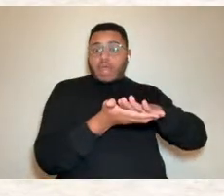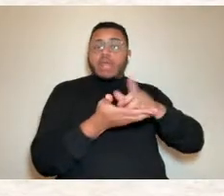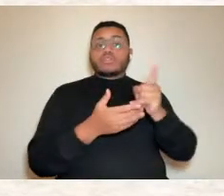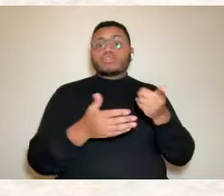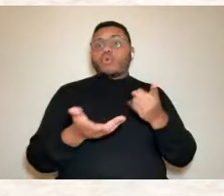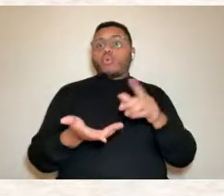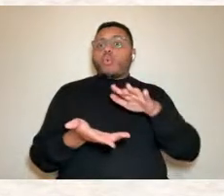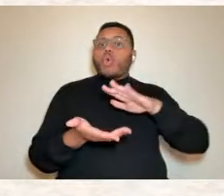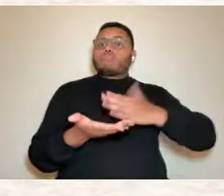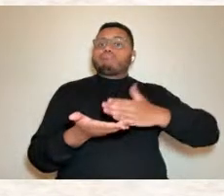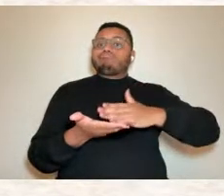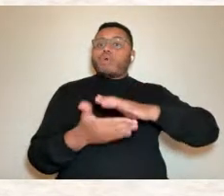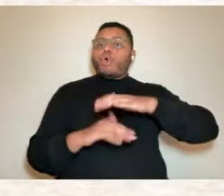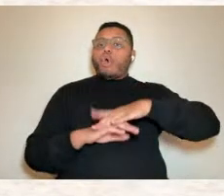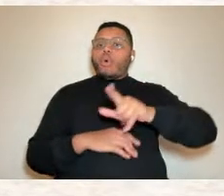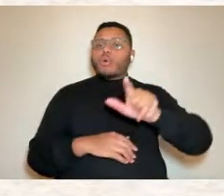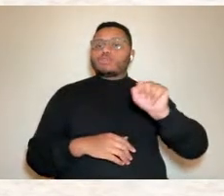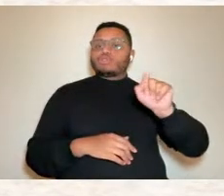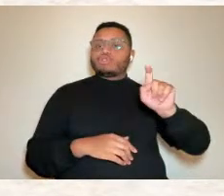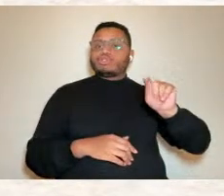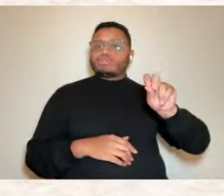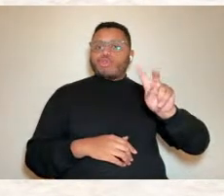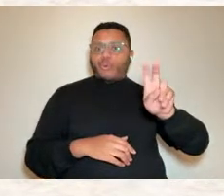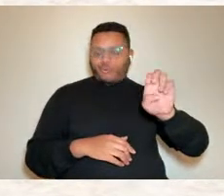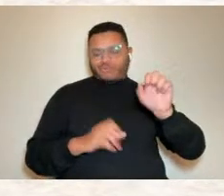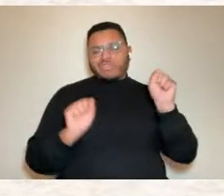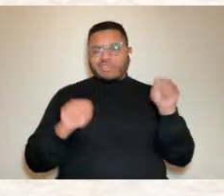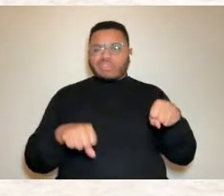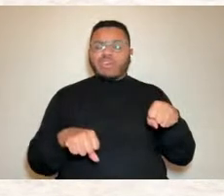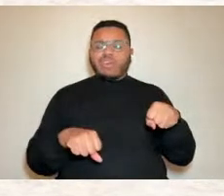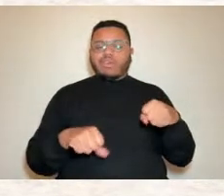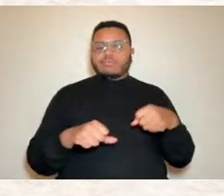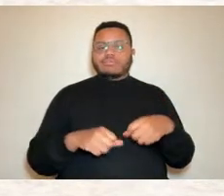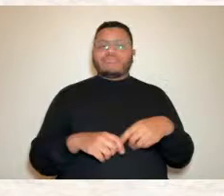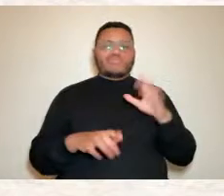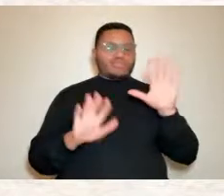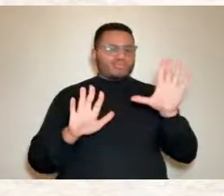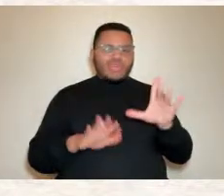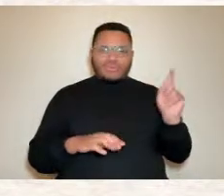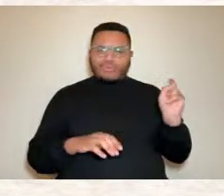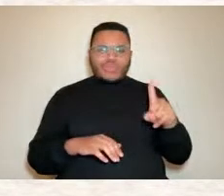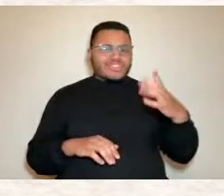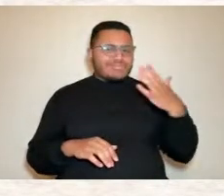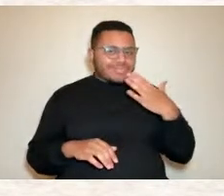melt all of those flavors together. So that was a great question. Thank you so much.